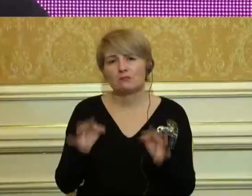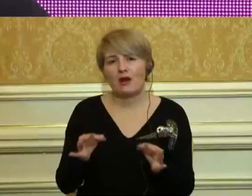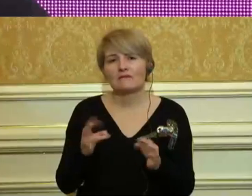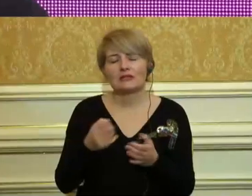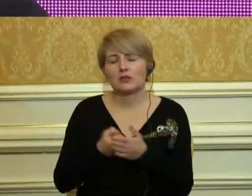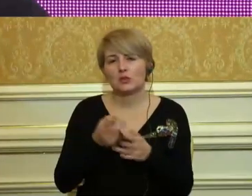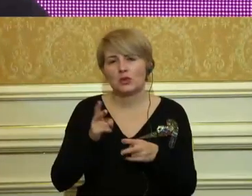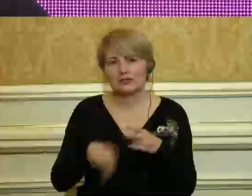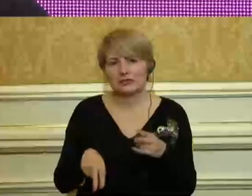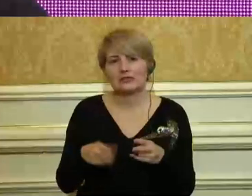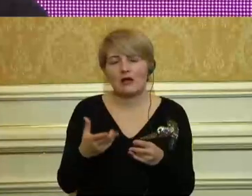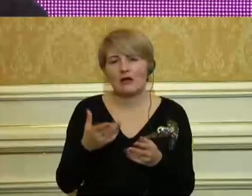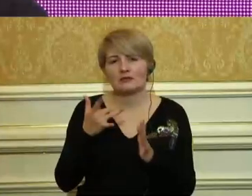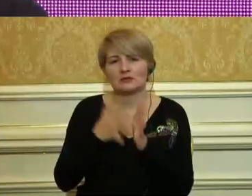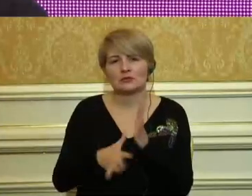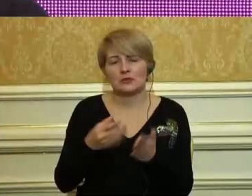hours,